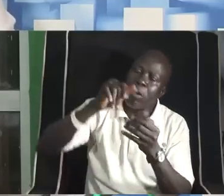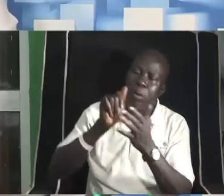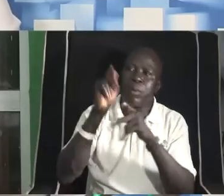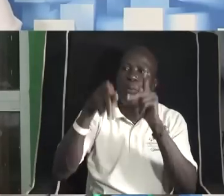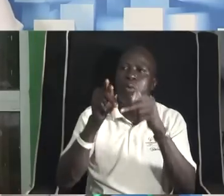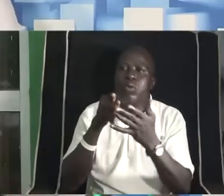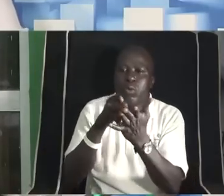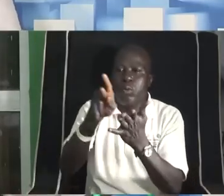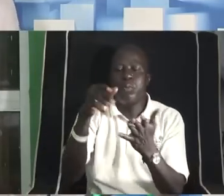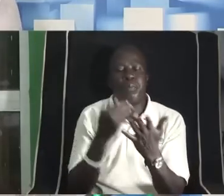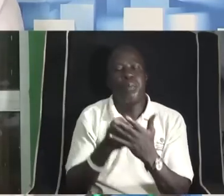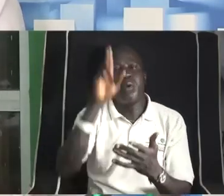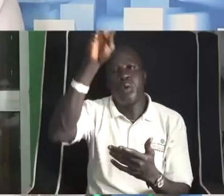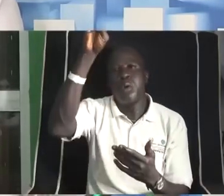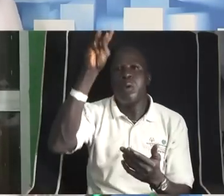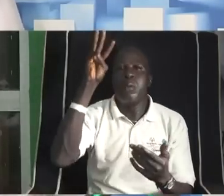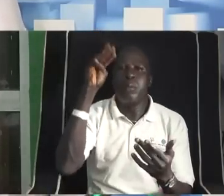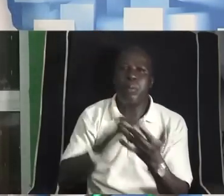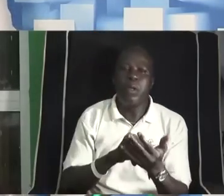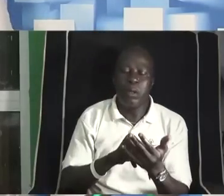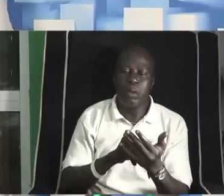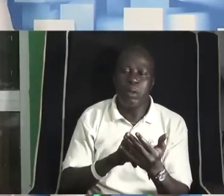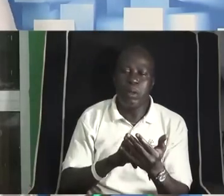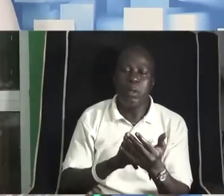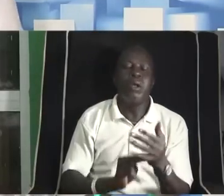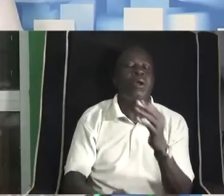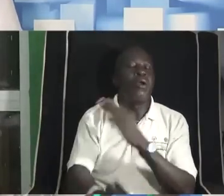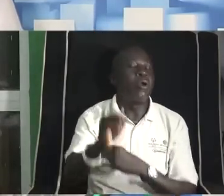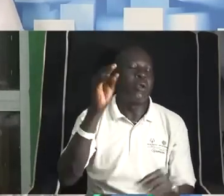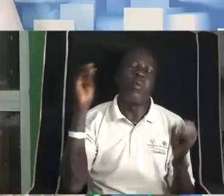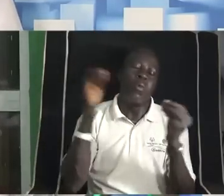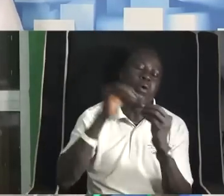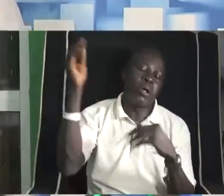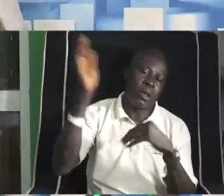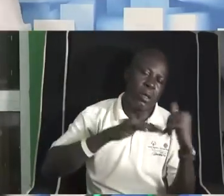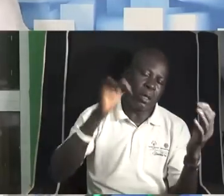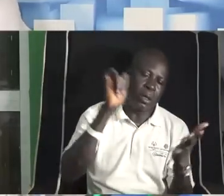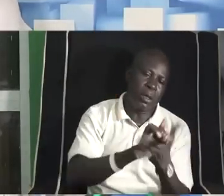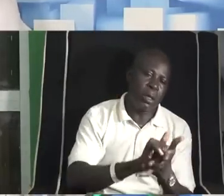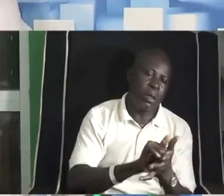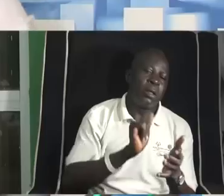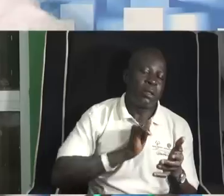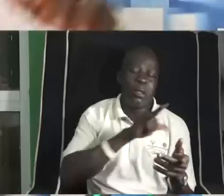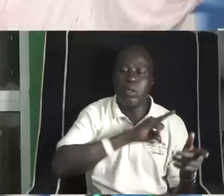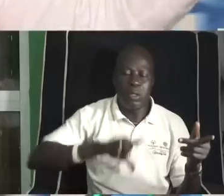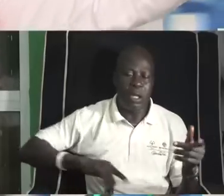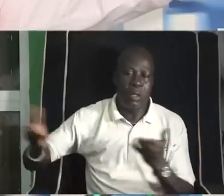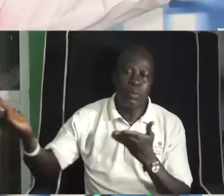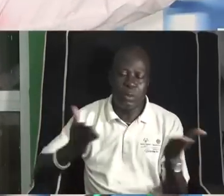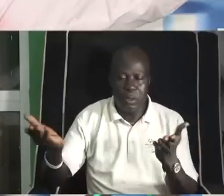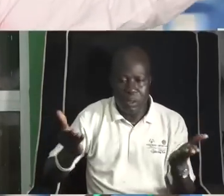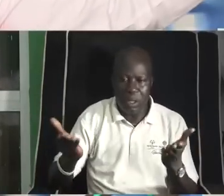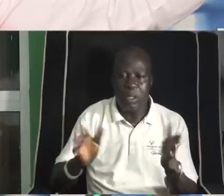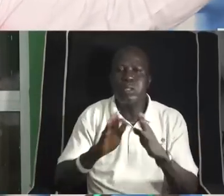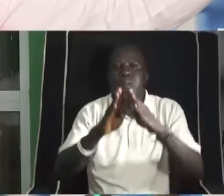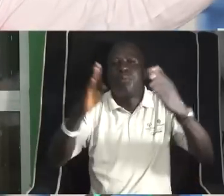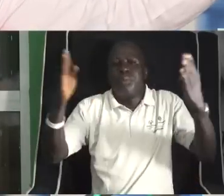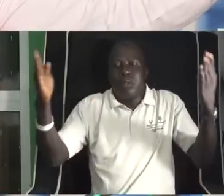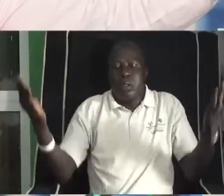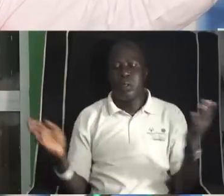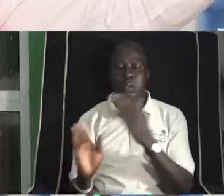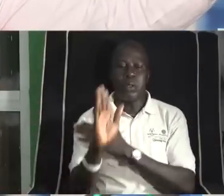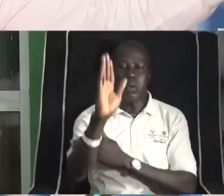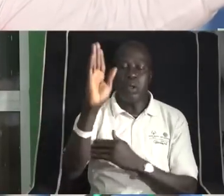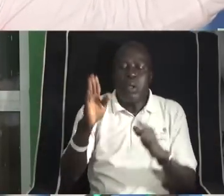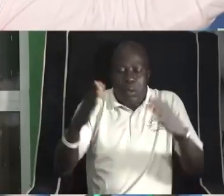part of the people that was some printer to million. Don't let me do it. Ọlọ́run mi jù bẹ́ẹ̀ lọ. My God is more than. Ọlọ́run tí mò ń ṣe. The Lord I serve. Ọlọ́run tó tóbi. He's a big